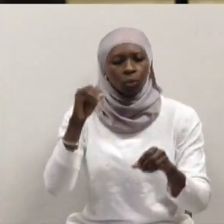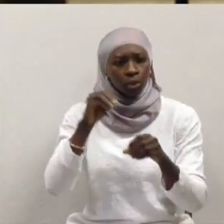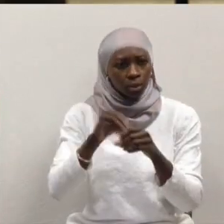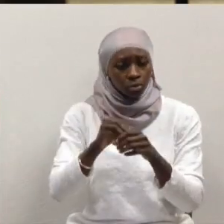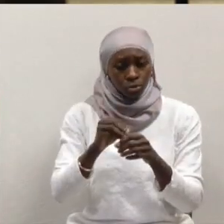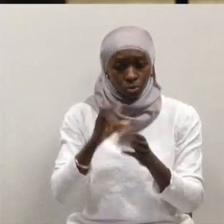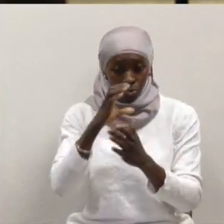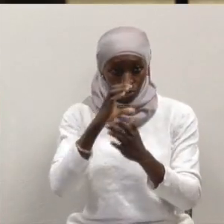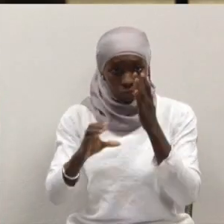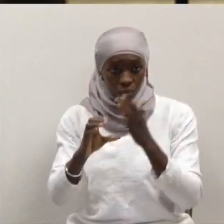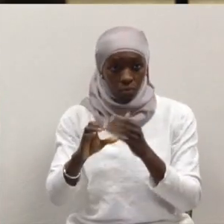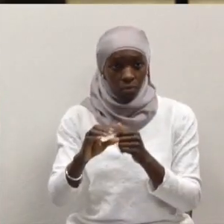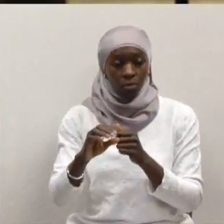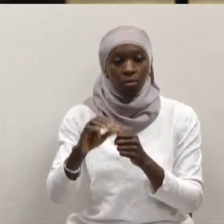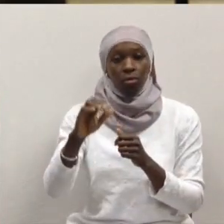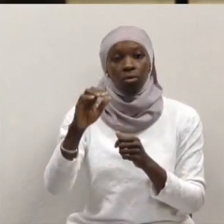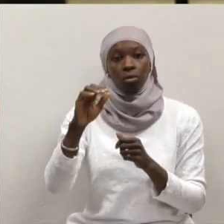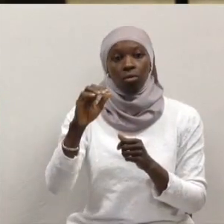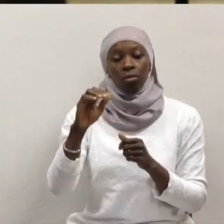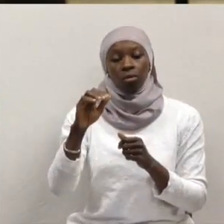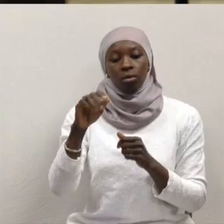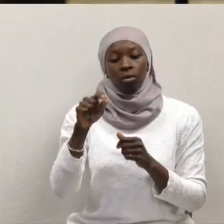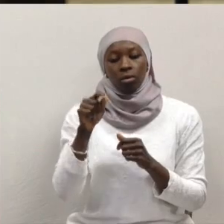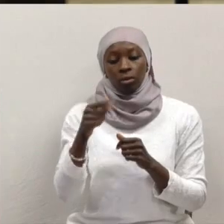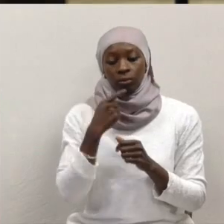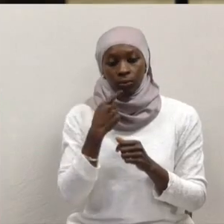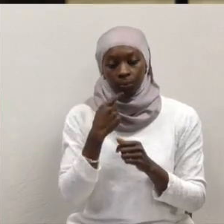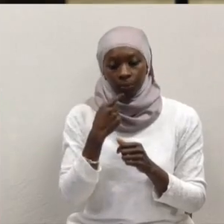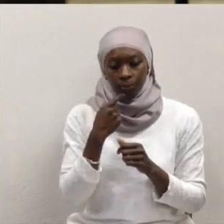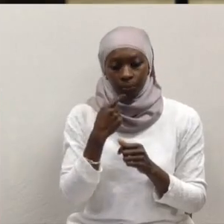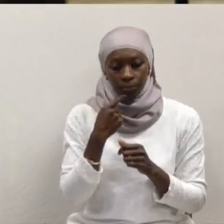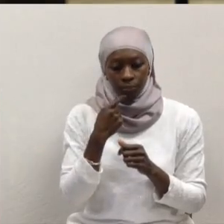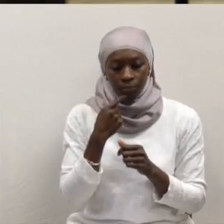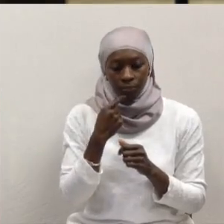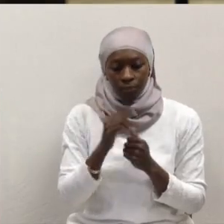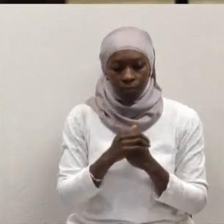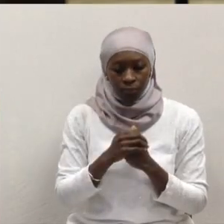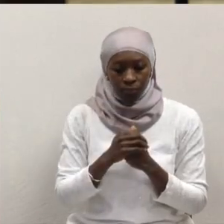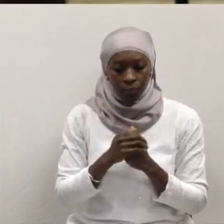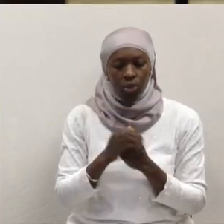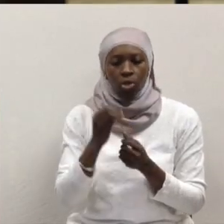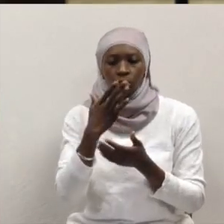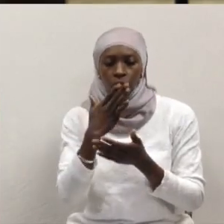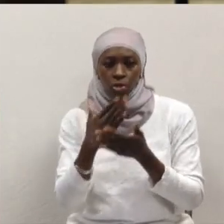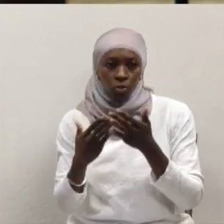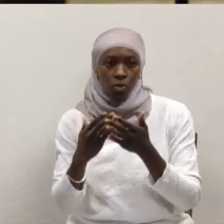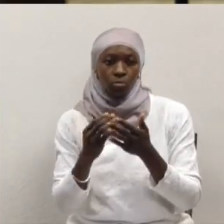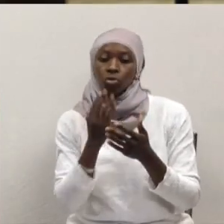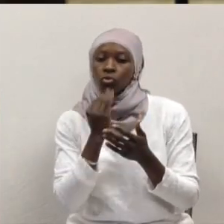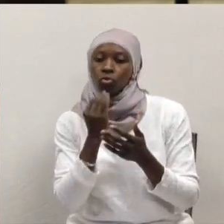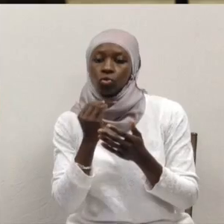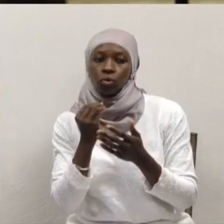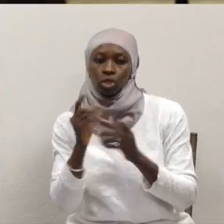the exclusion of and deportation of several Jewish tribes who have